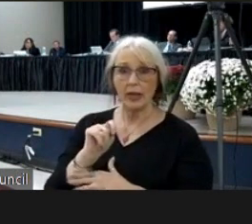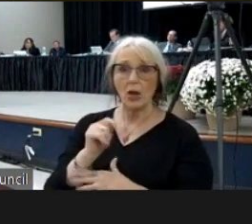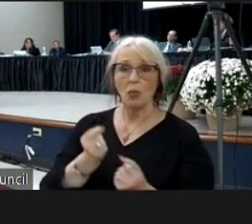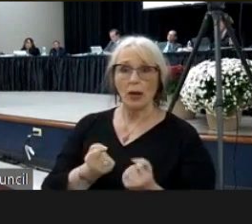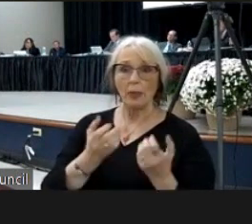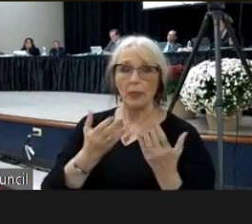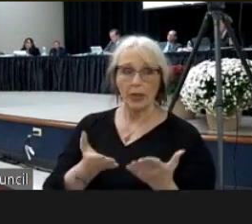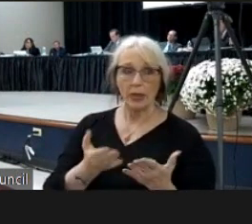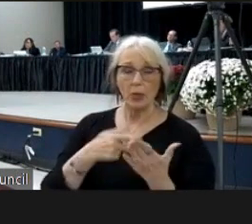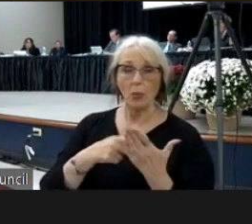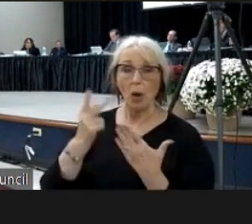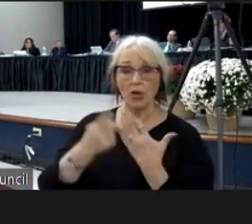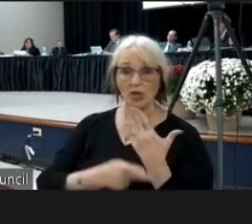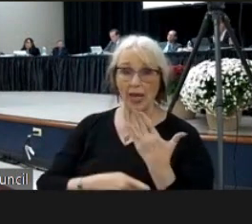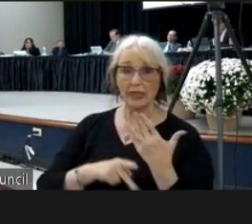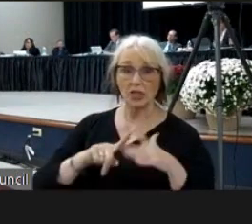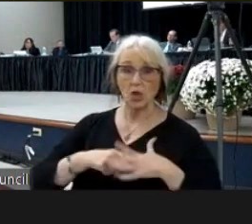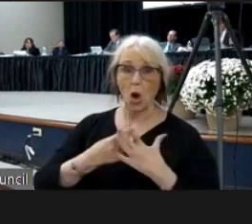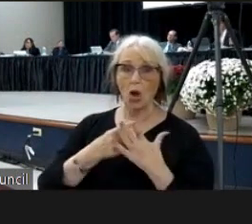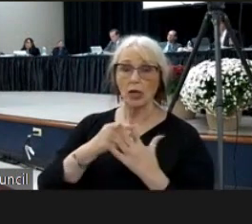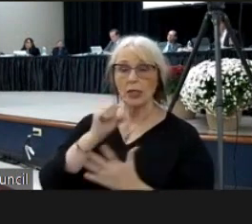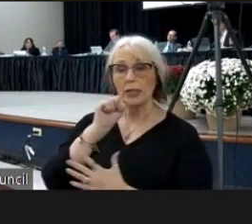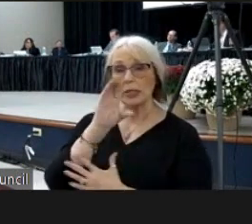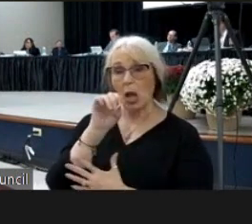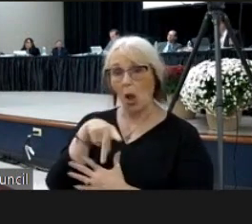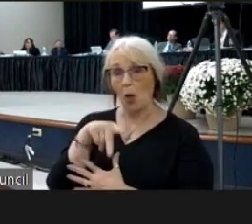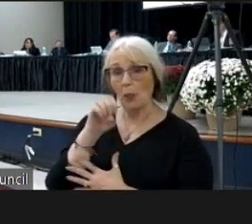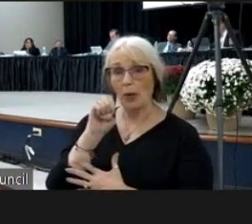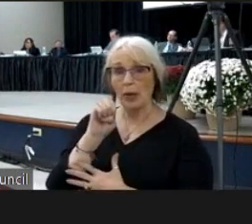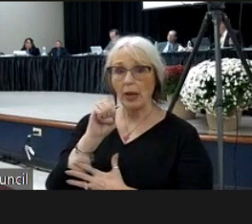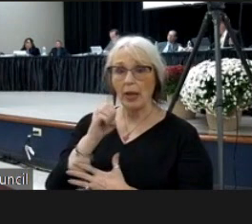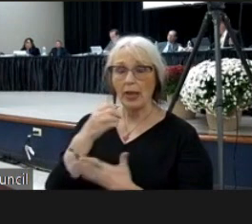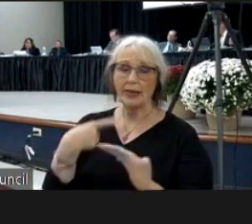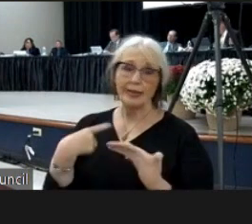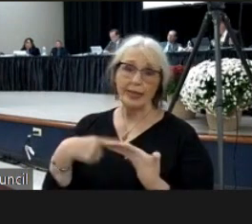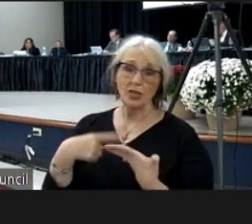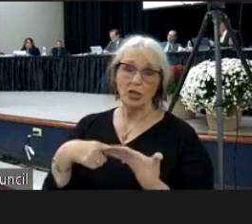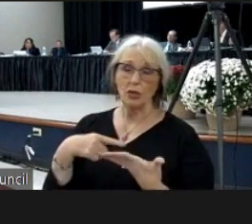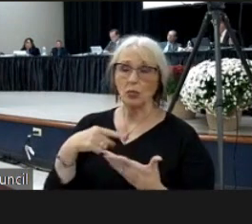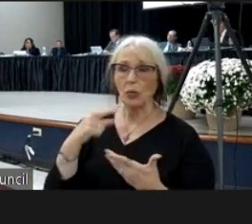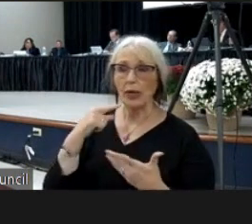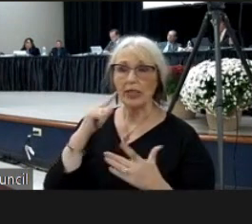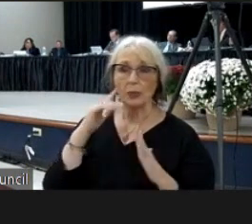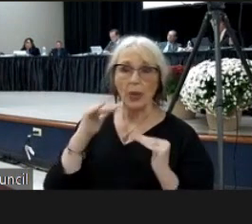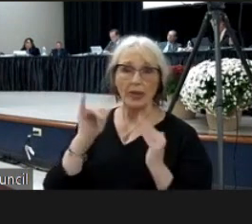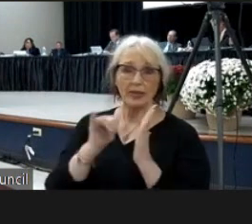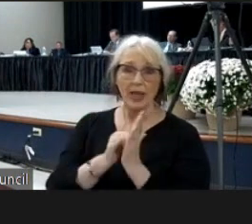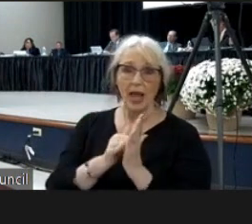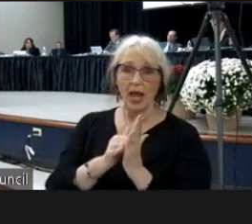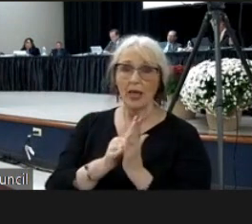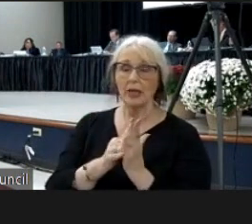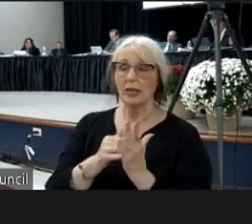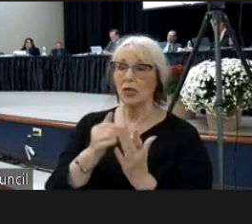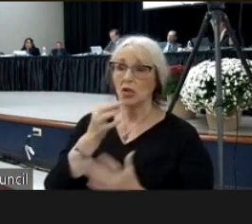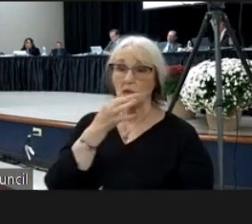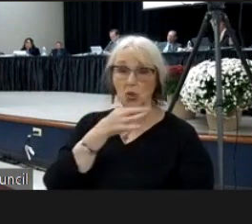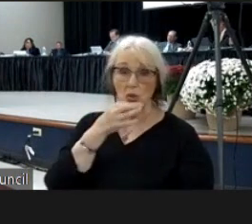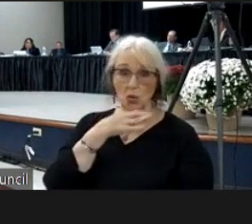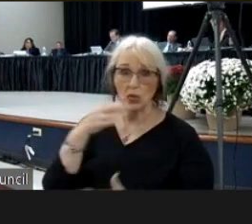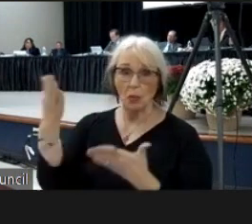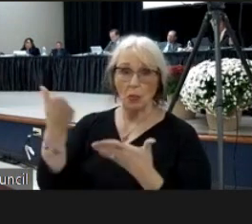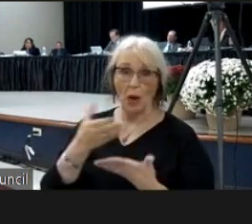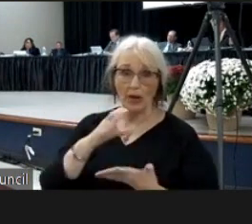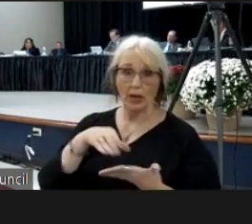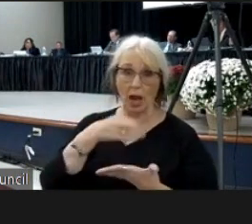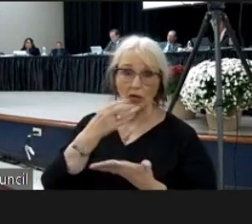for the project to initiate that scoping and phasing discussion. We anticipate their proposal in hand very soon to bring a contract